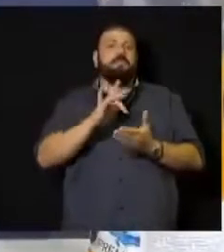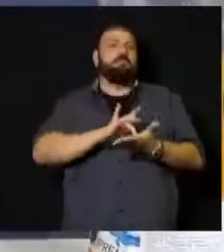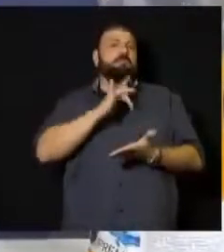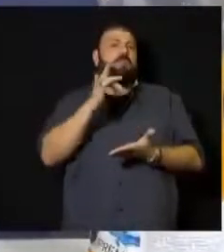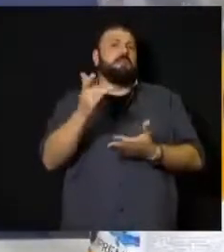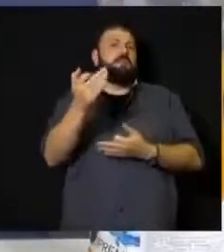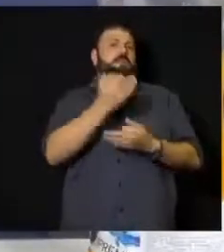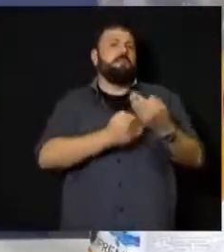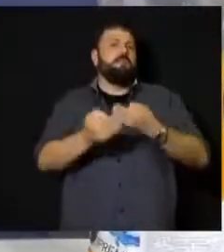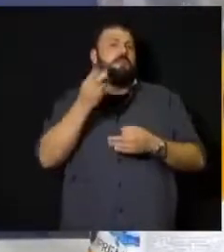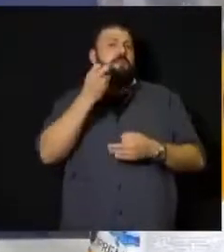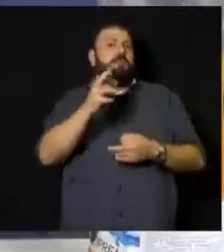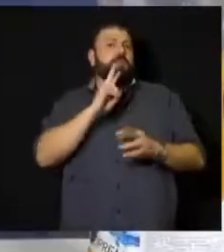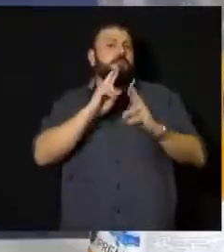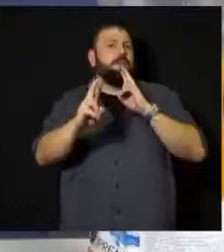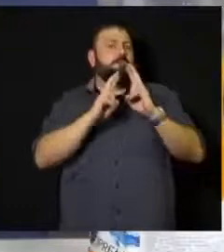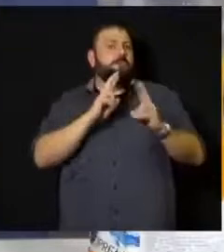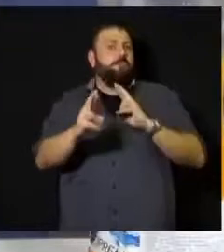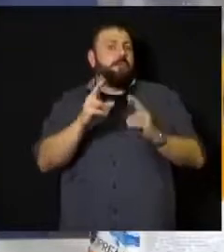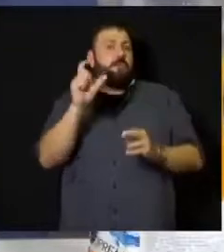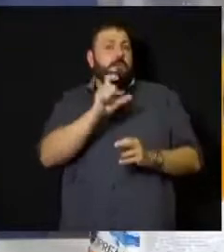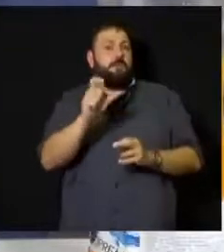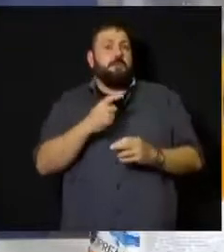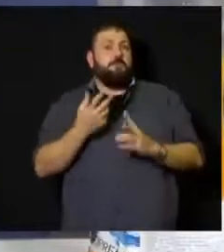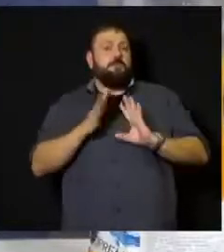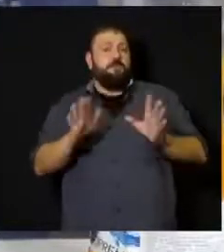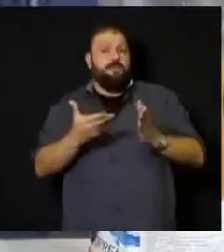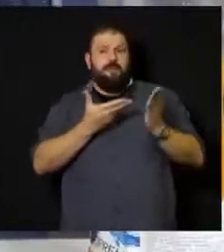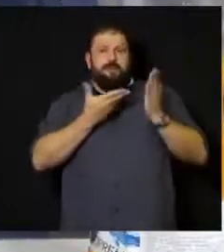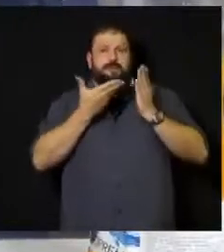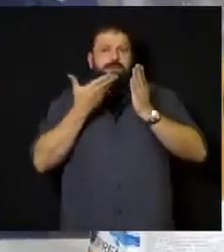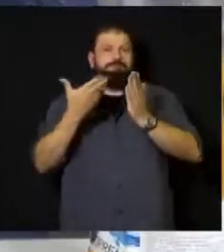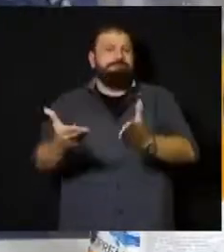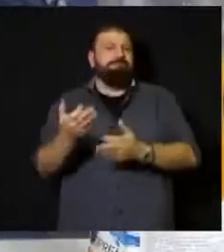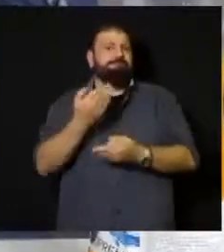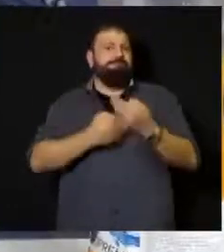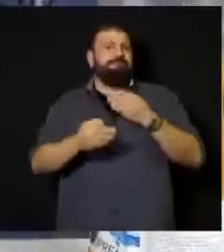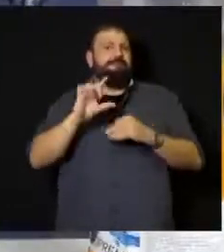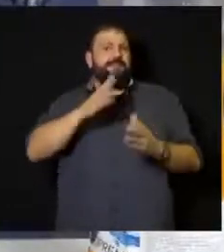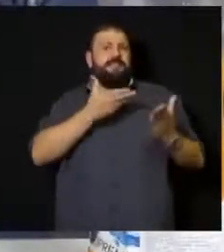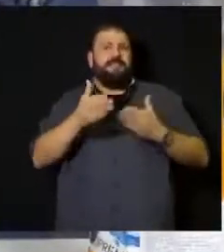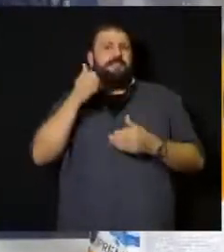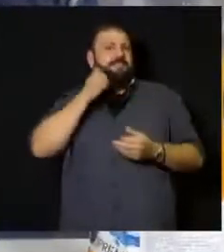us also. And I would like to tell you, as a result, when we arrived here,